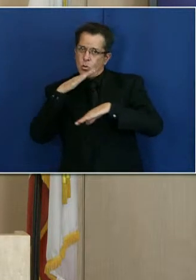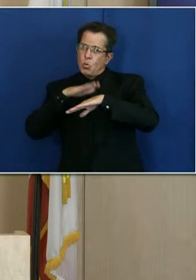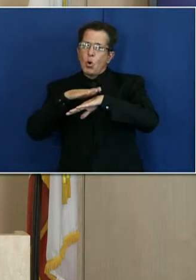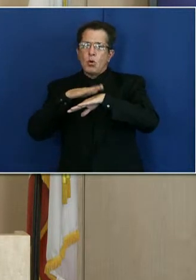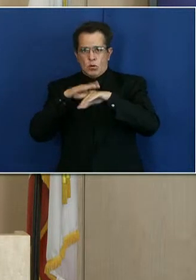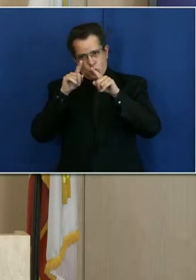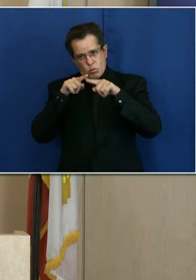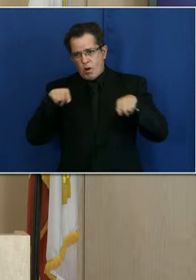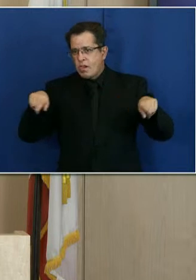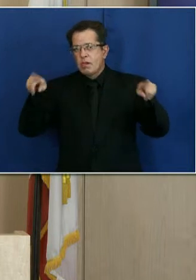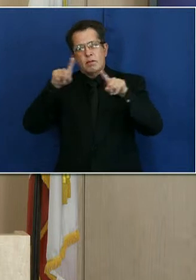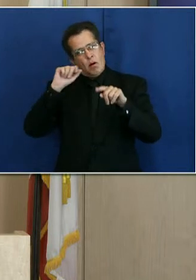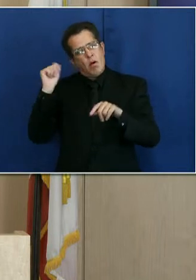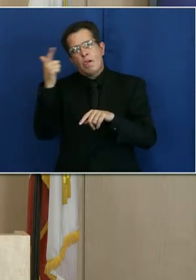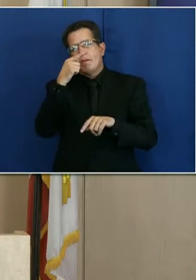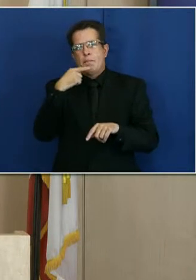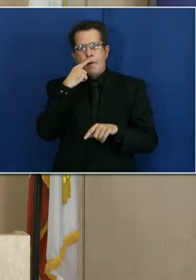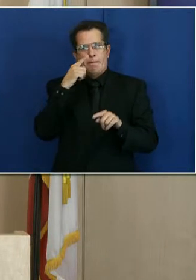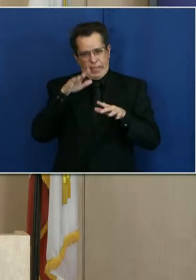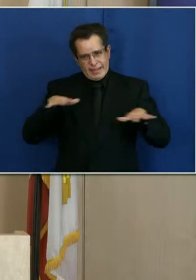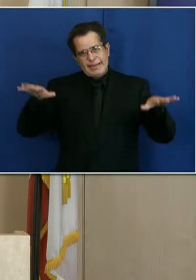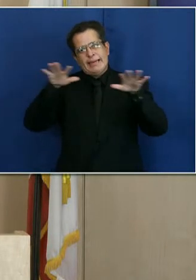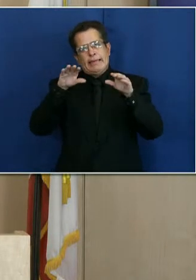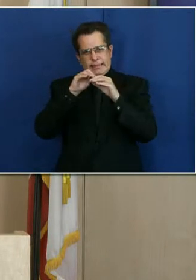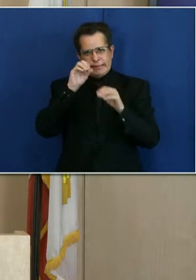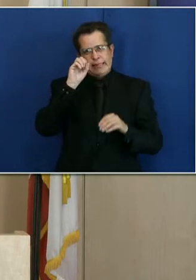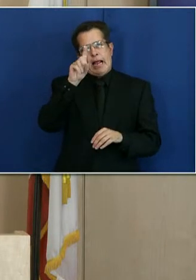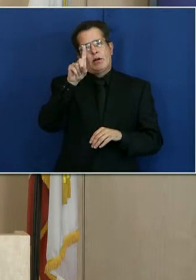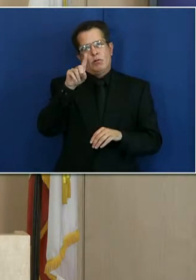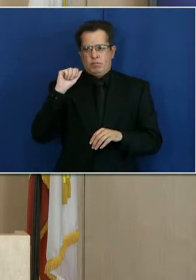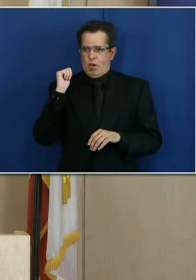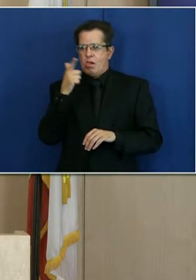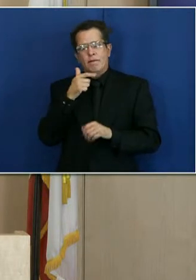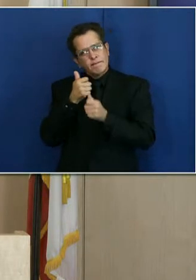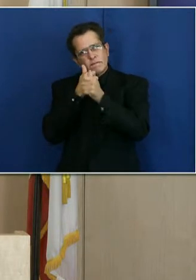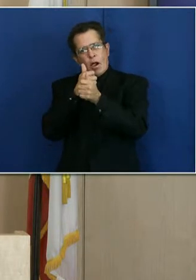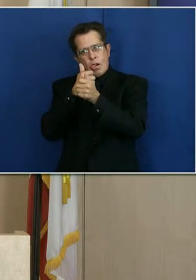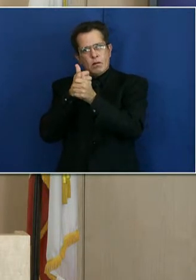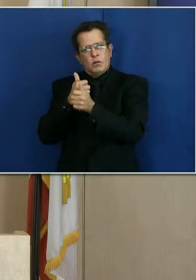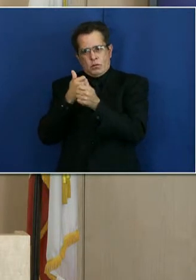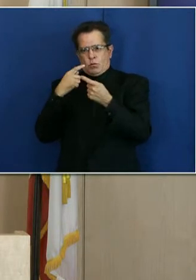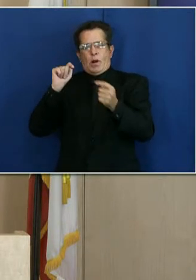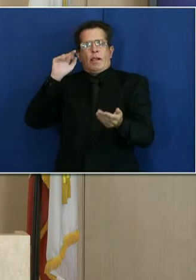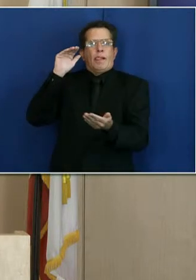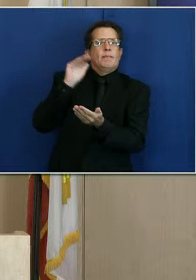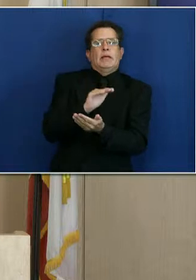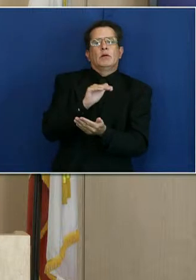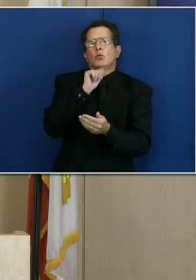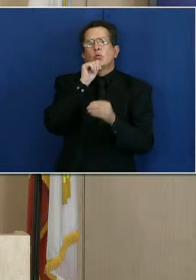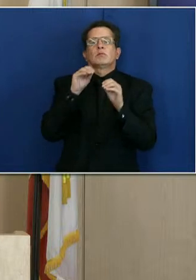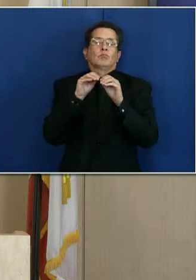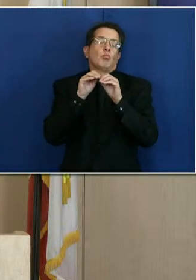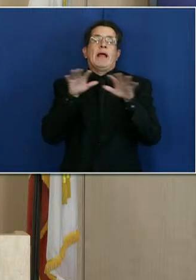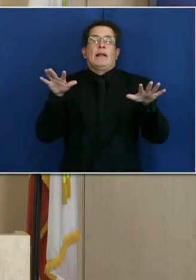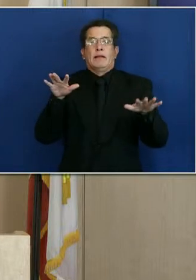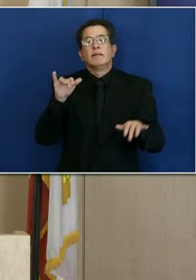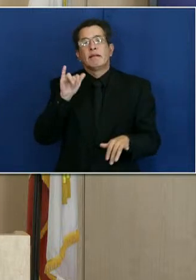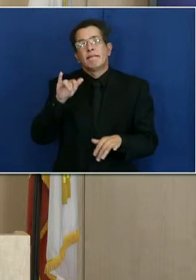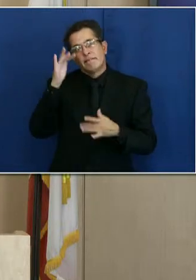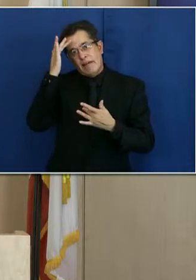to the general public in San Diego, which is that it's important to all those components to limit spread of the virus.